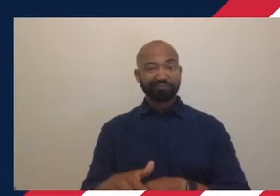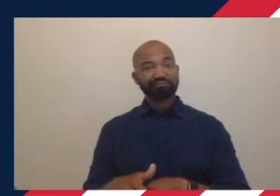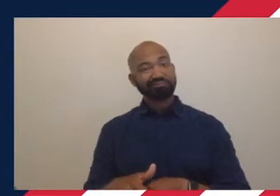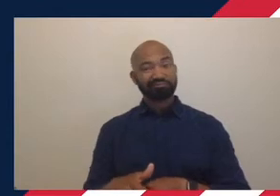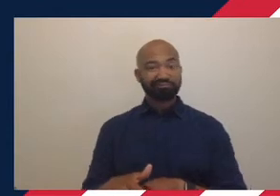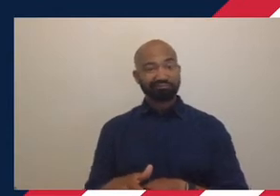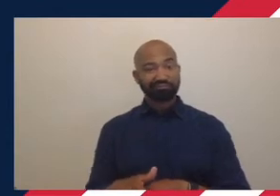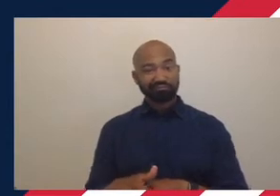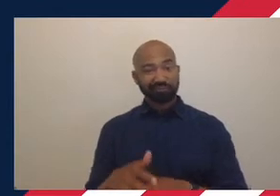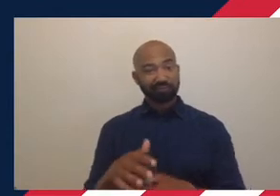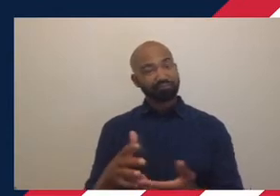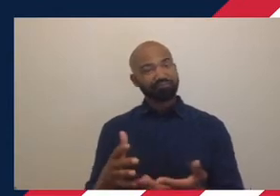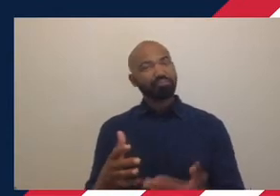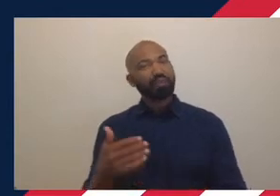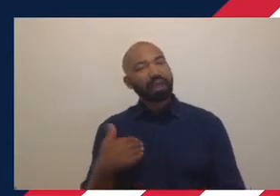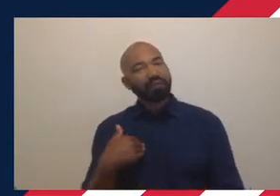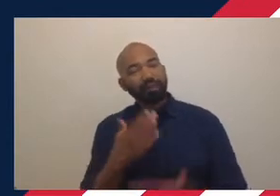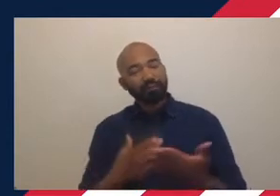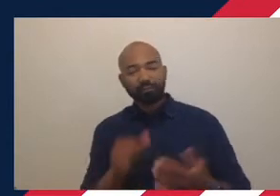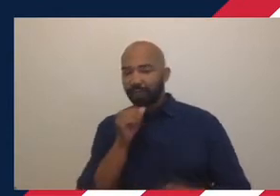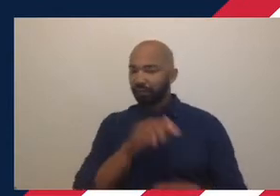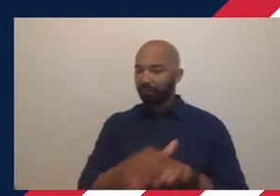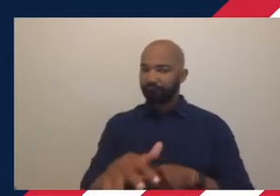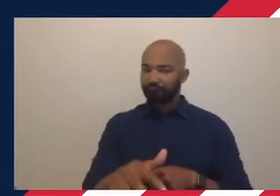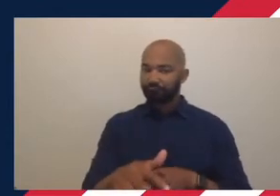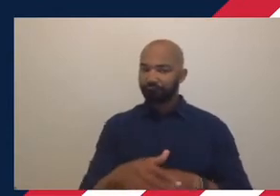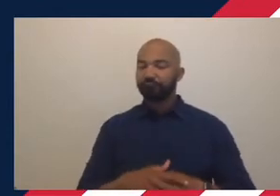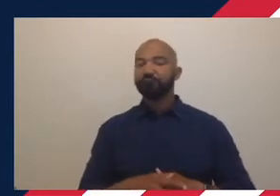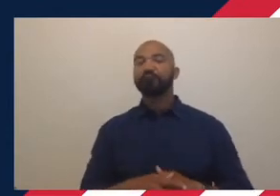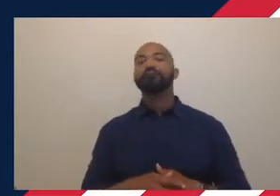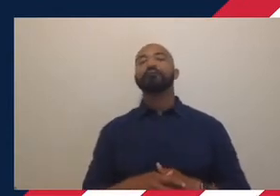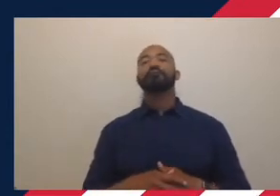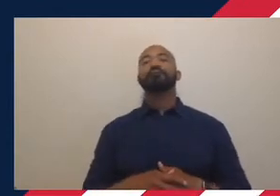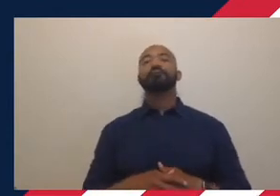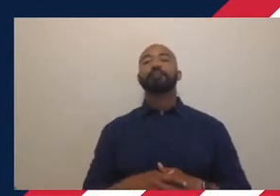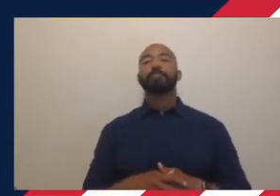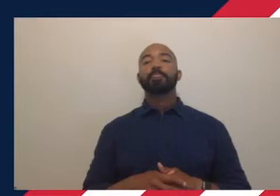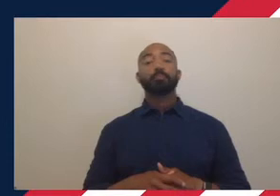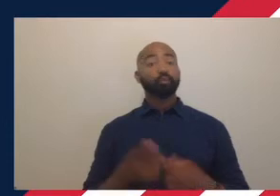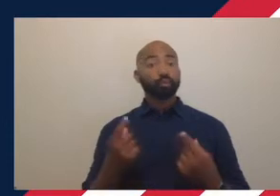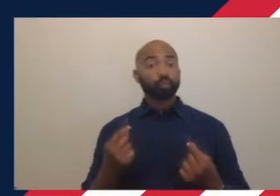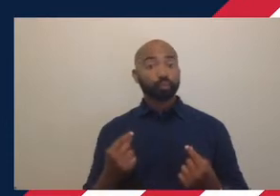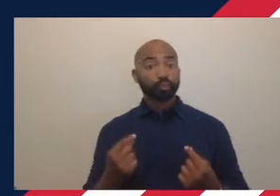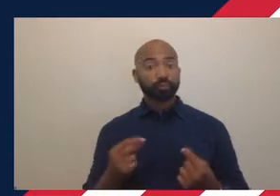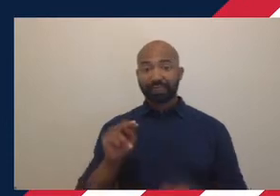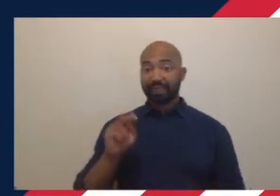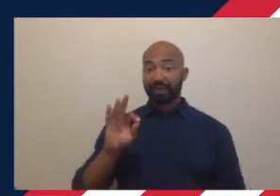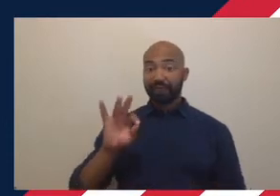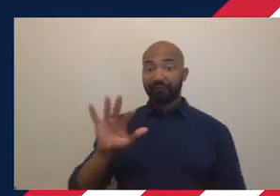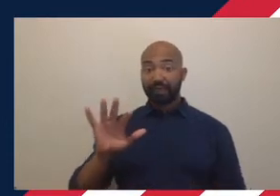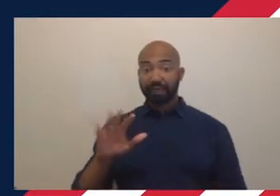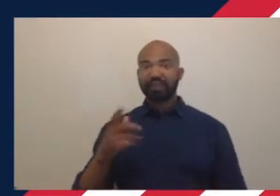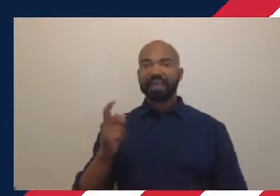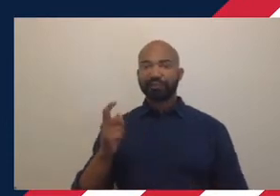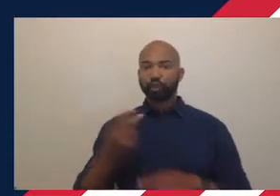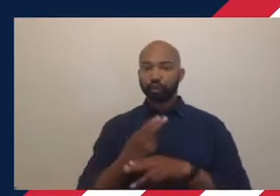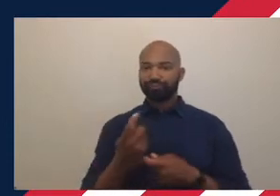amount, but not enough. We were left with using recycled N95 masks. I know